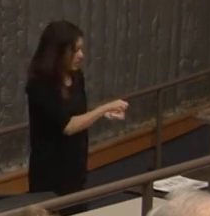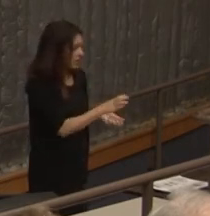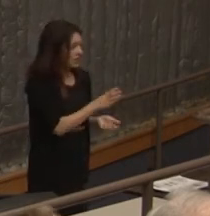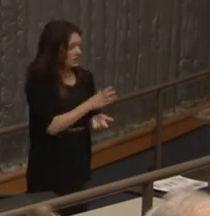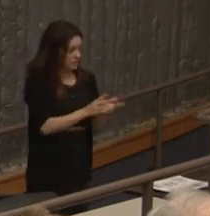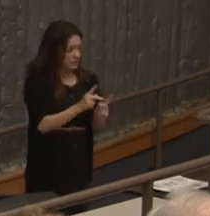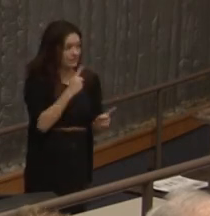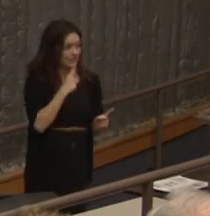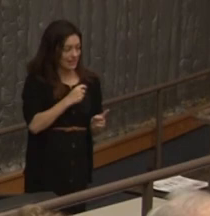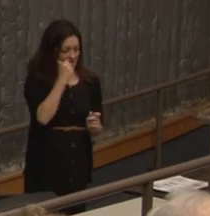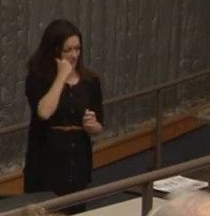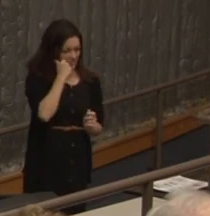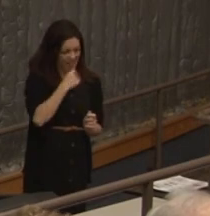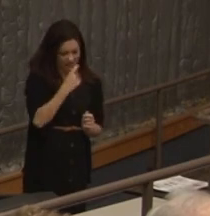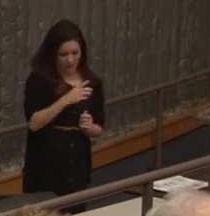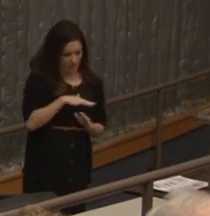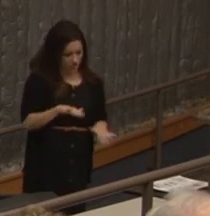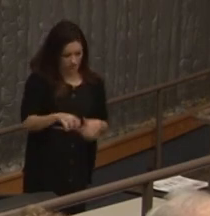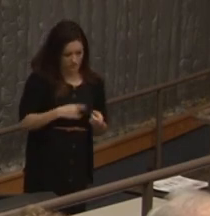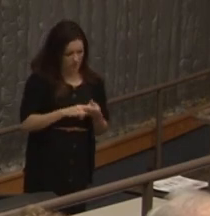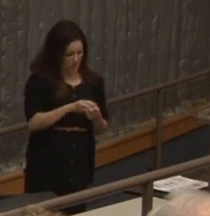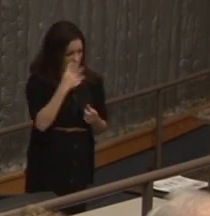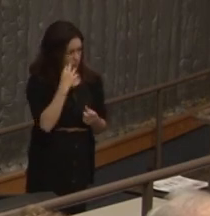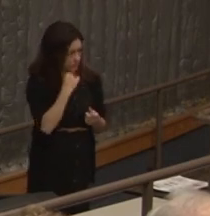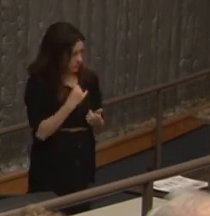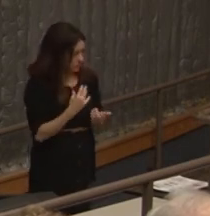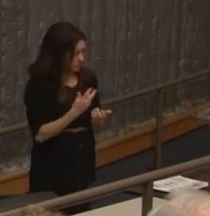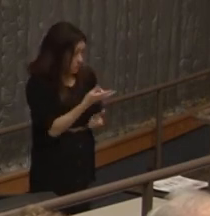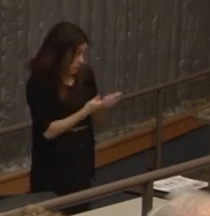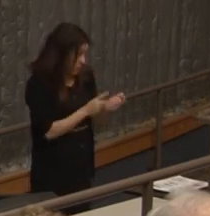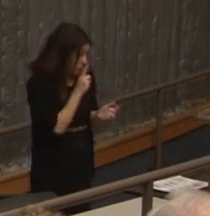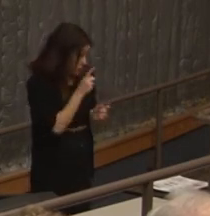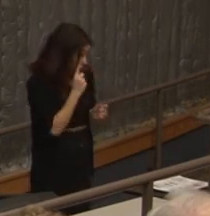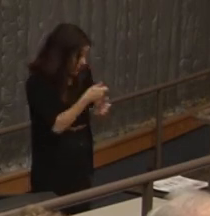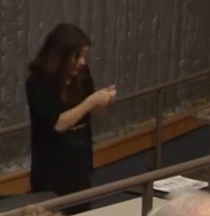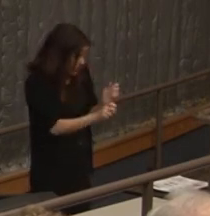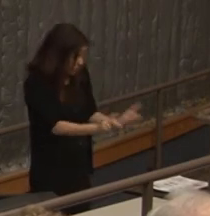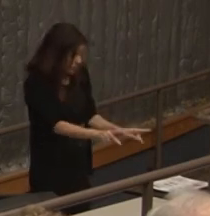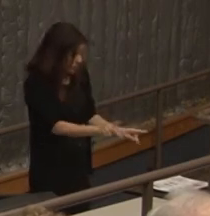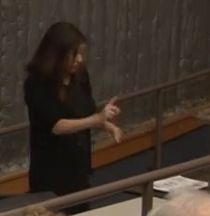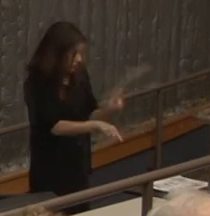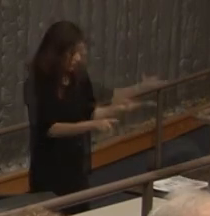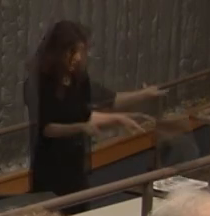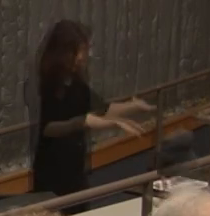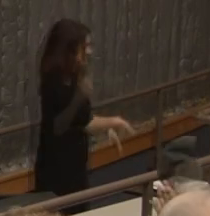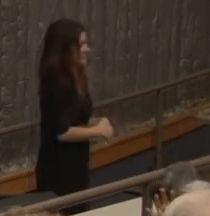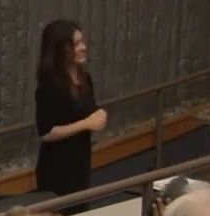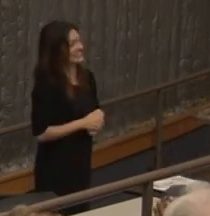stop talking about it to their children, and both are true for a variety of reasons.